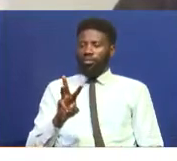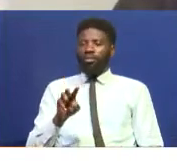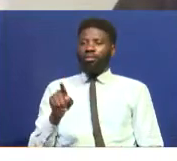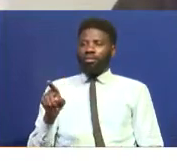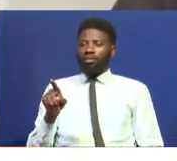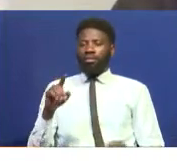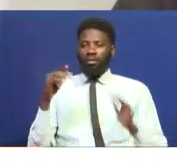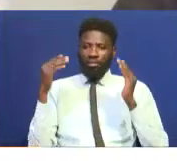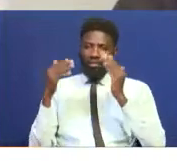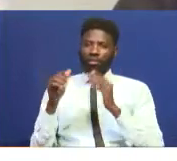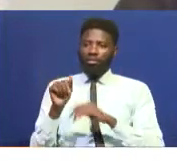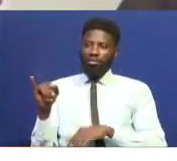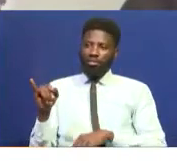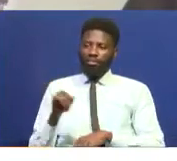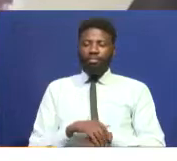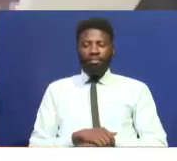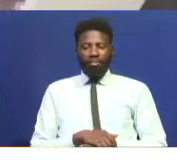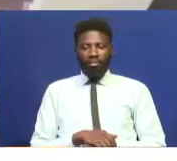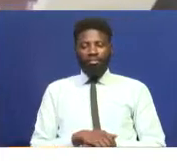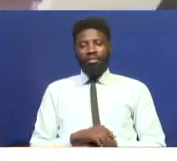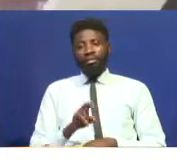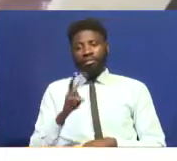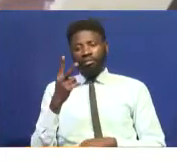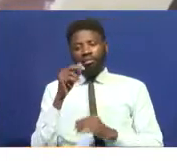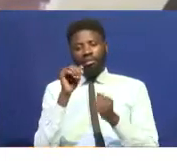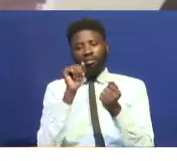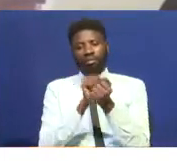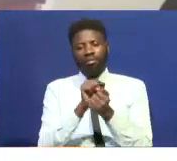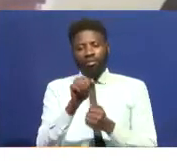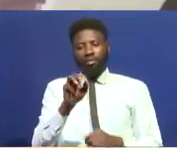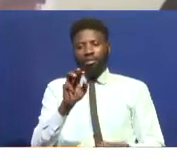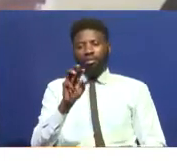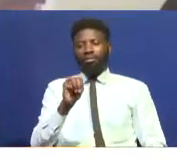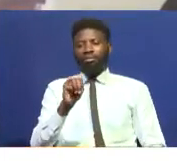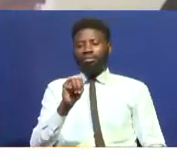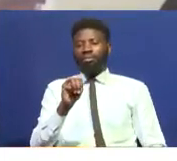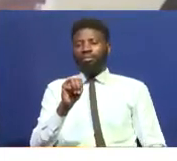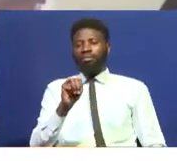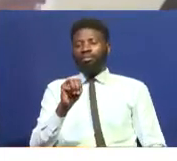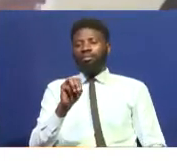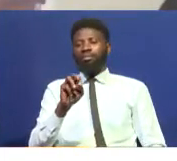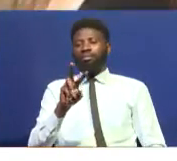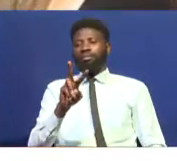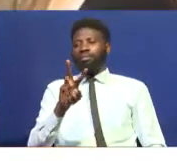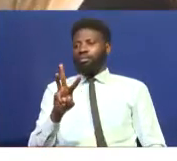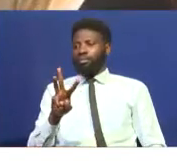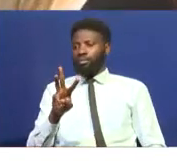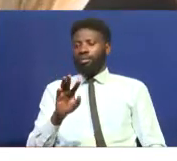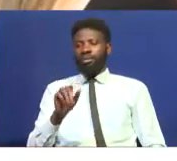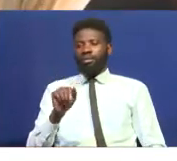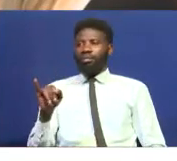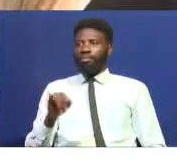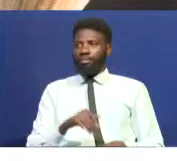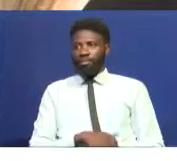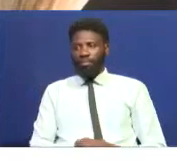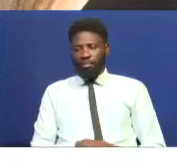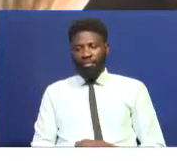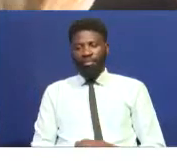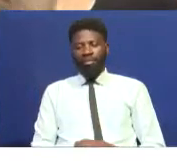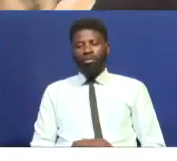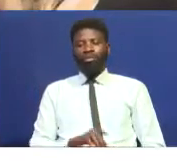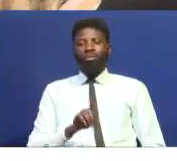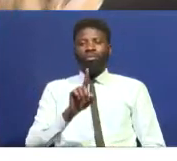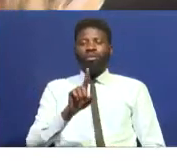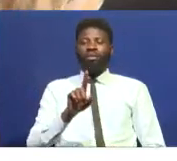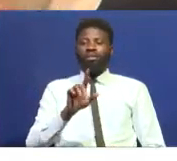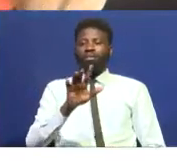about AI, and a 15 megawatt AI factory in that sense. The 156 billion